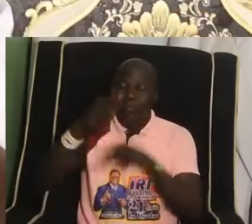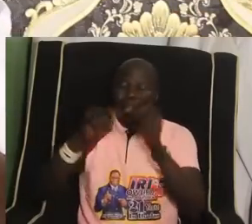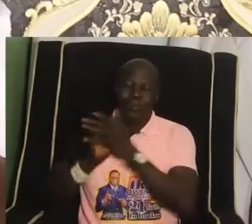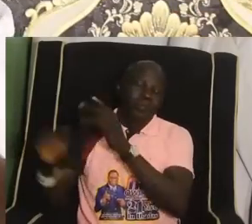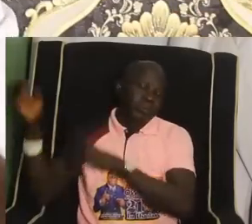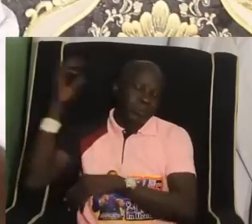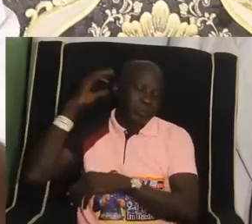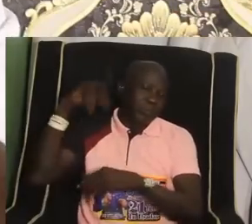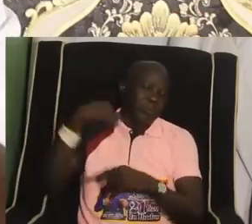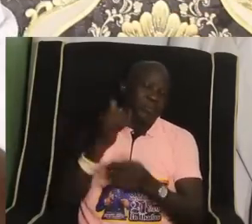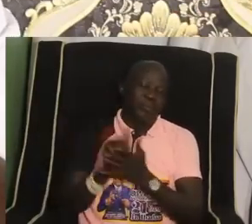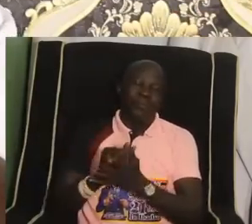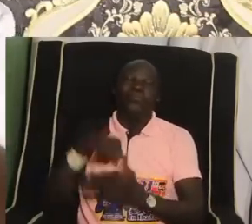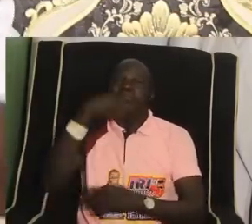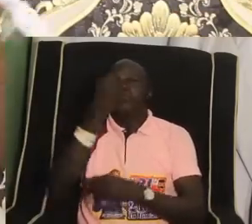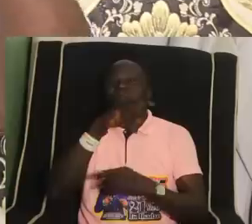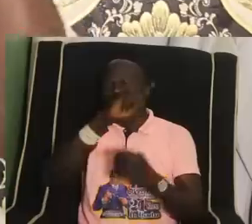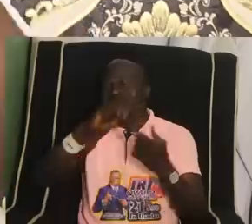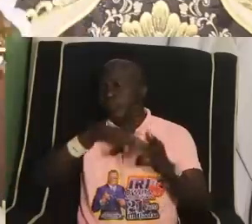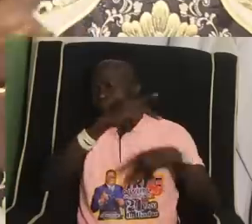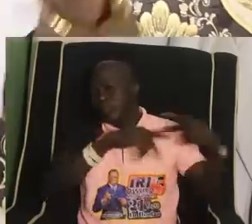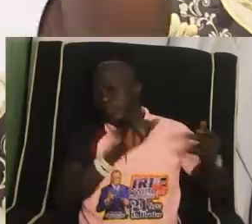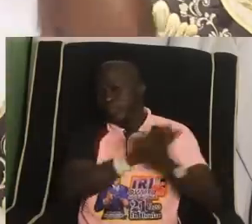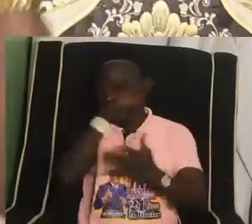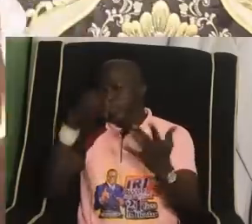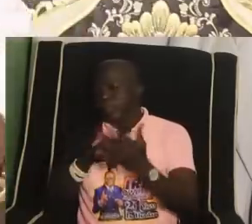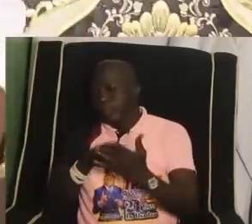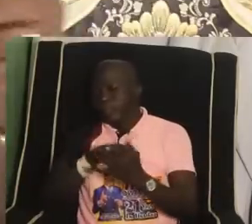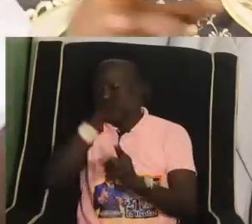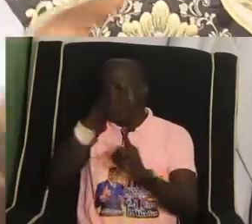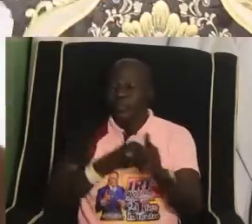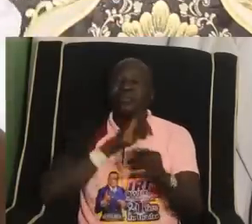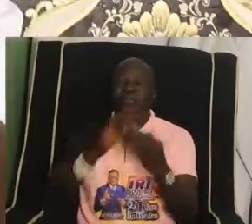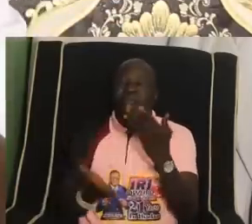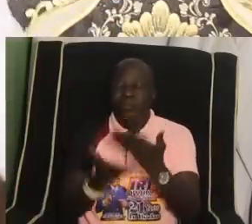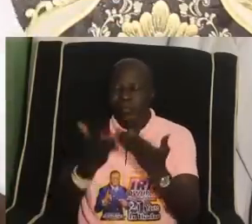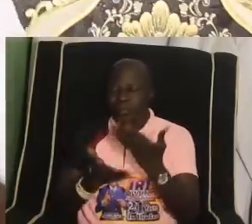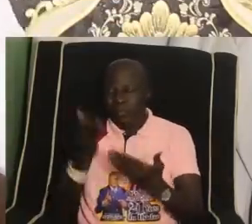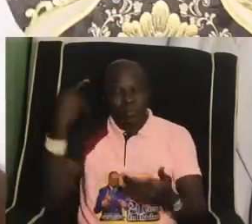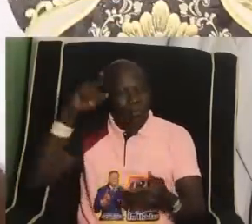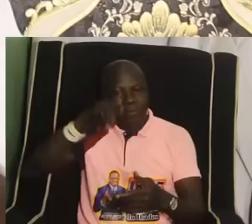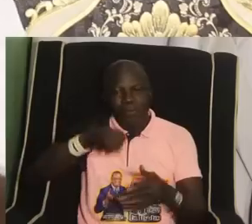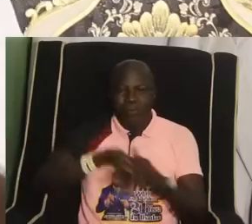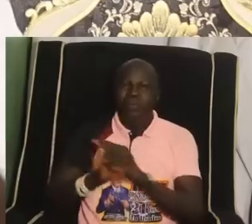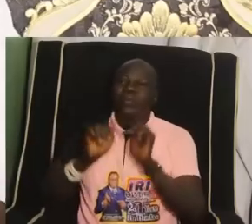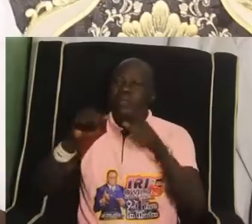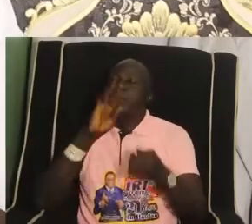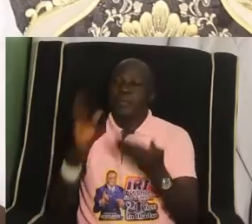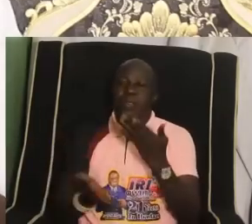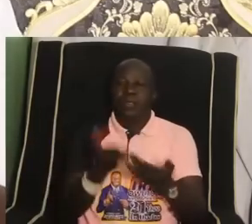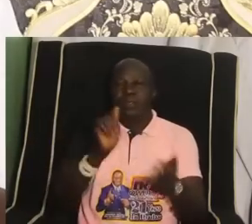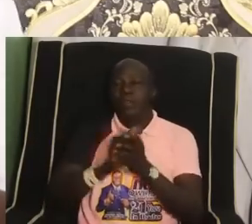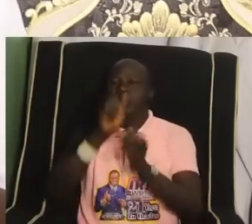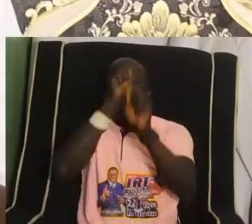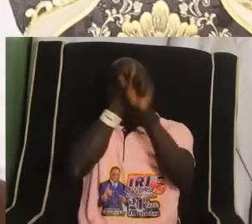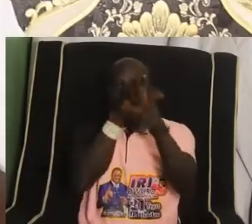Everyone that is here. Ani aso tele ni pe. This prophecy. Osu ma ro Olorun. This month will be easy for you. O ma je osu ibukun. It's been the